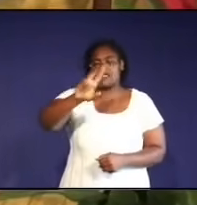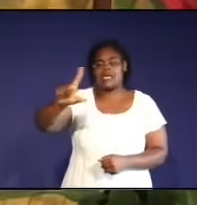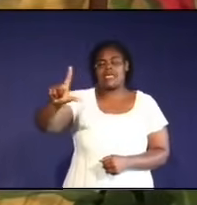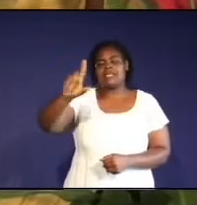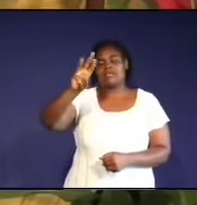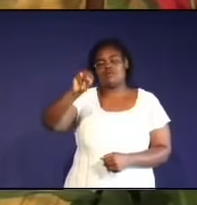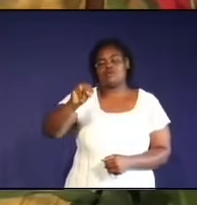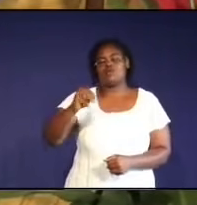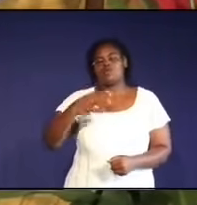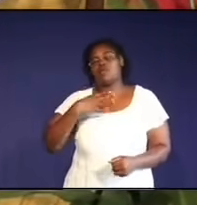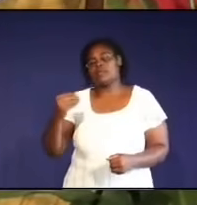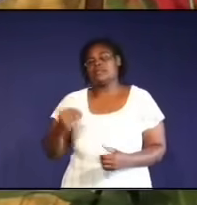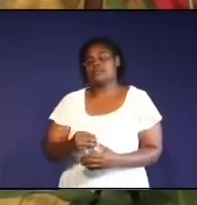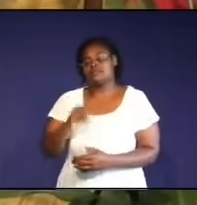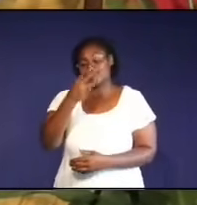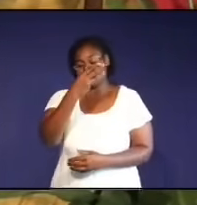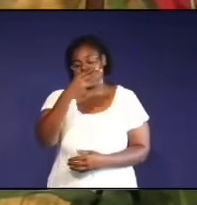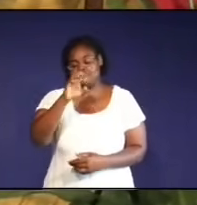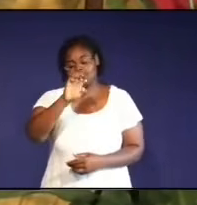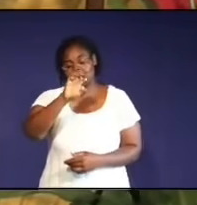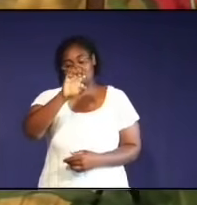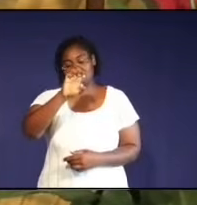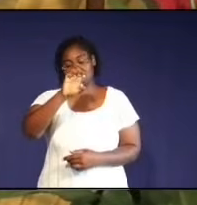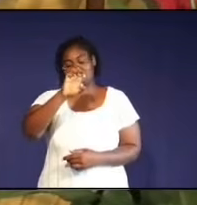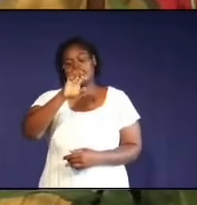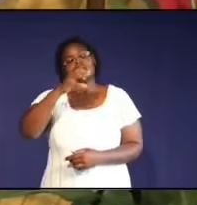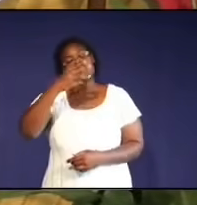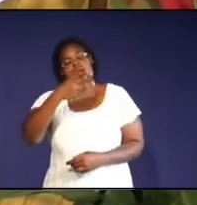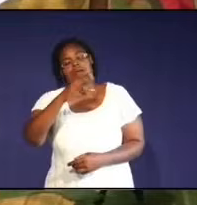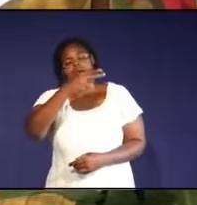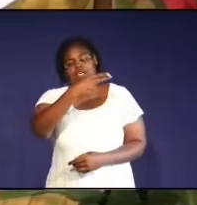She said, and I wrote this down, she said